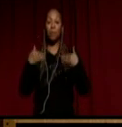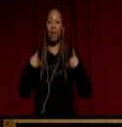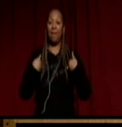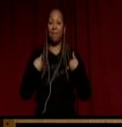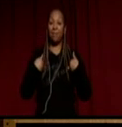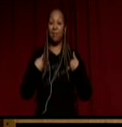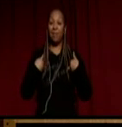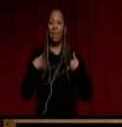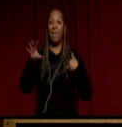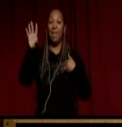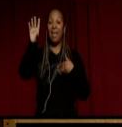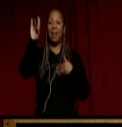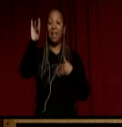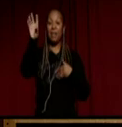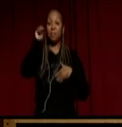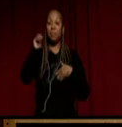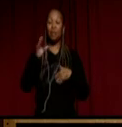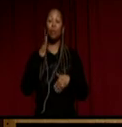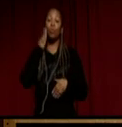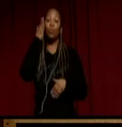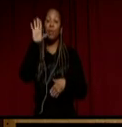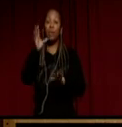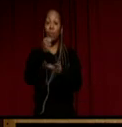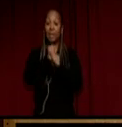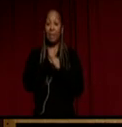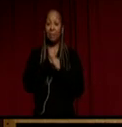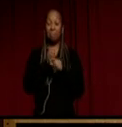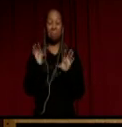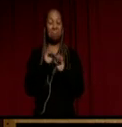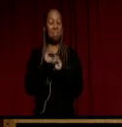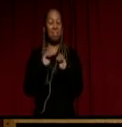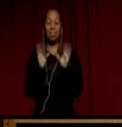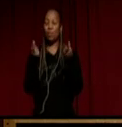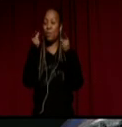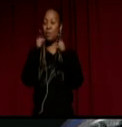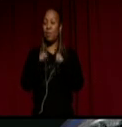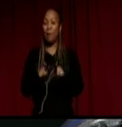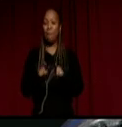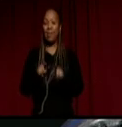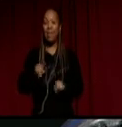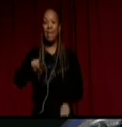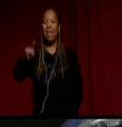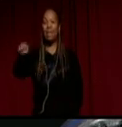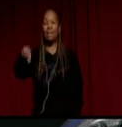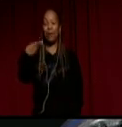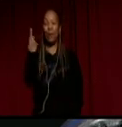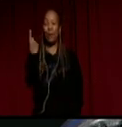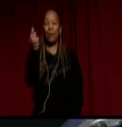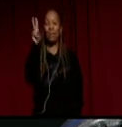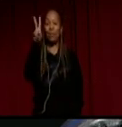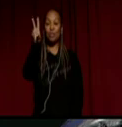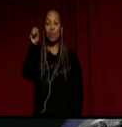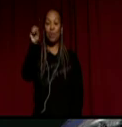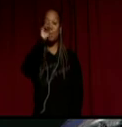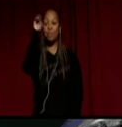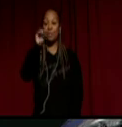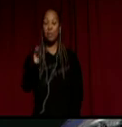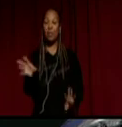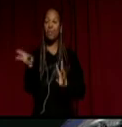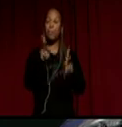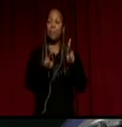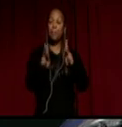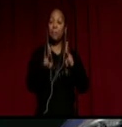and 80% of the people who will get it, nothing is going to happen. It is only 20% of the people